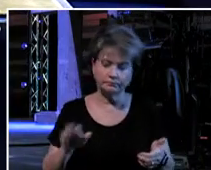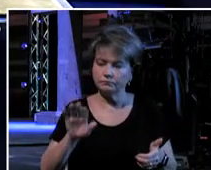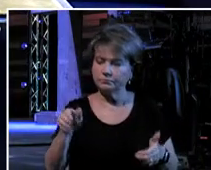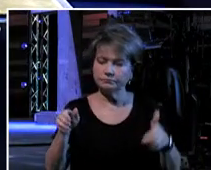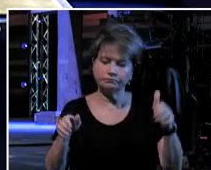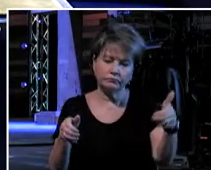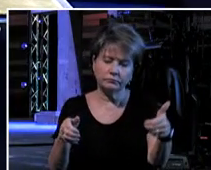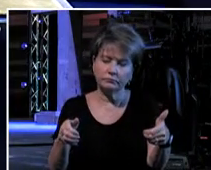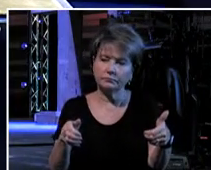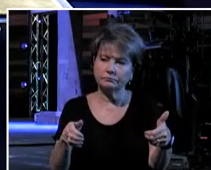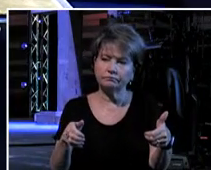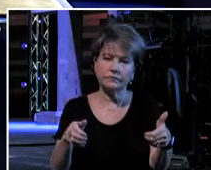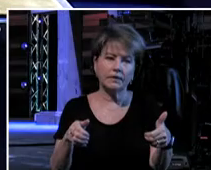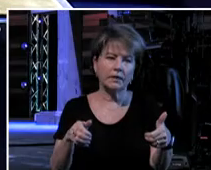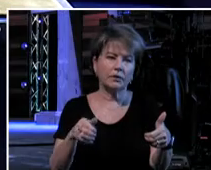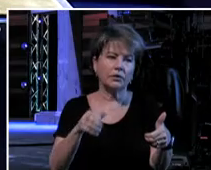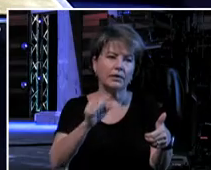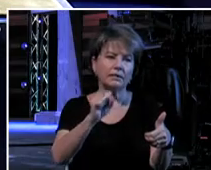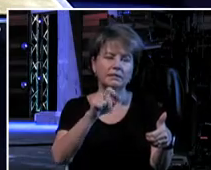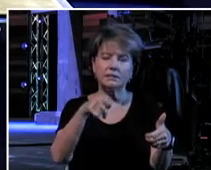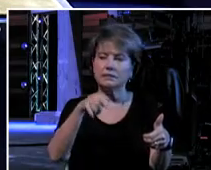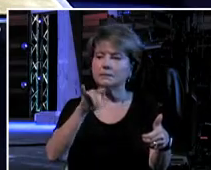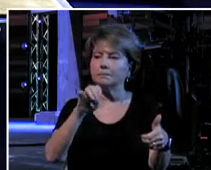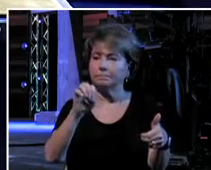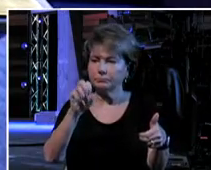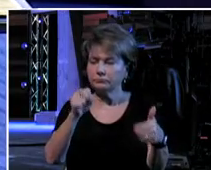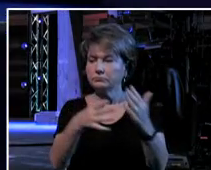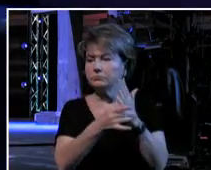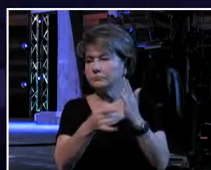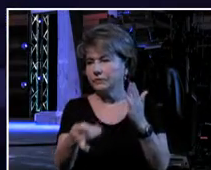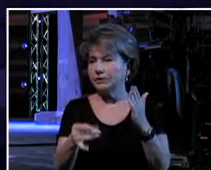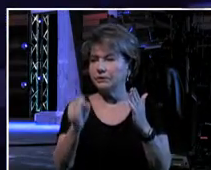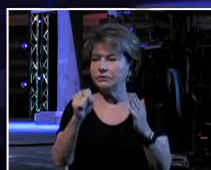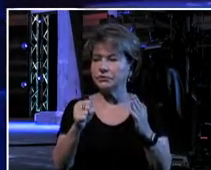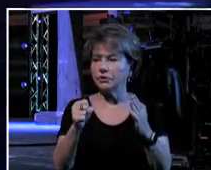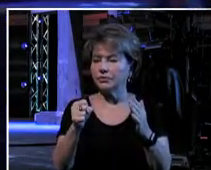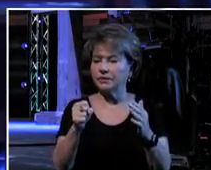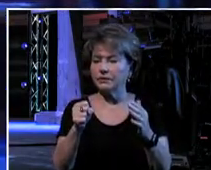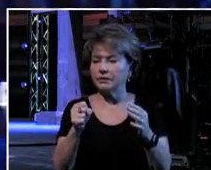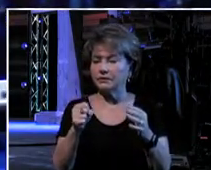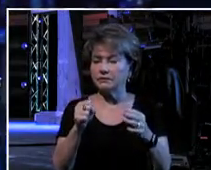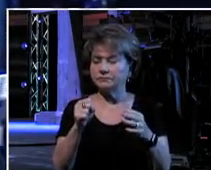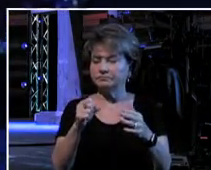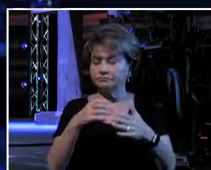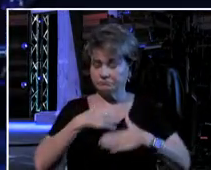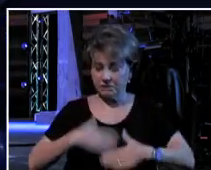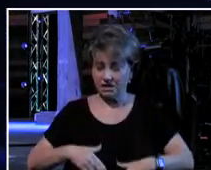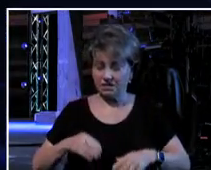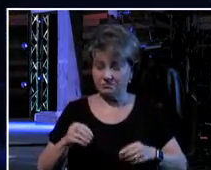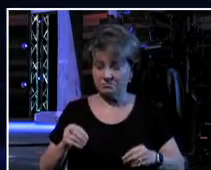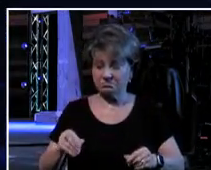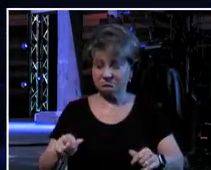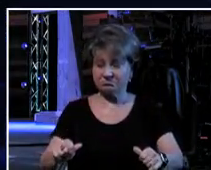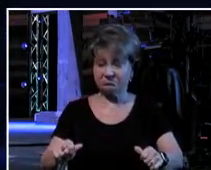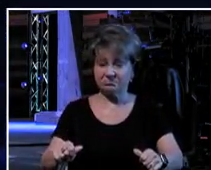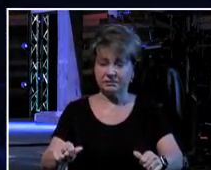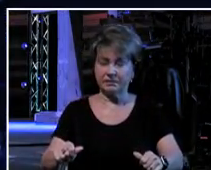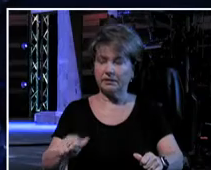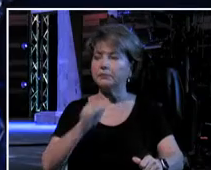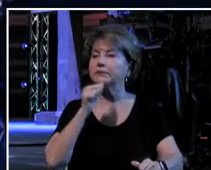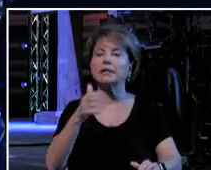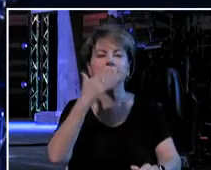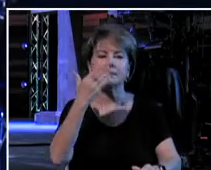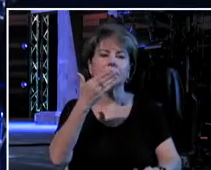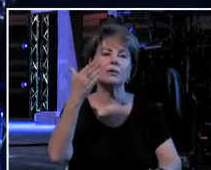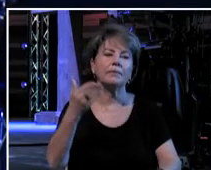strips spices and oils so that the rotting body wouldn't smell as it did that. And over the course